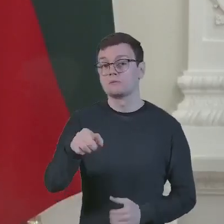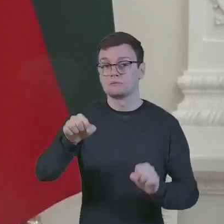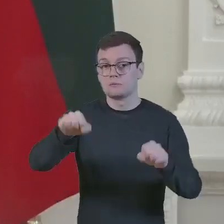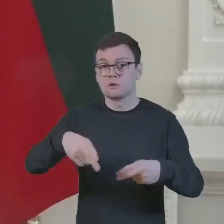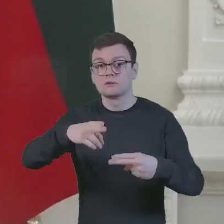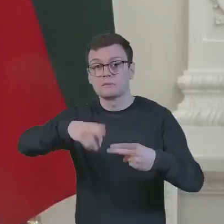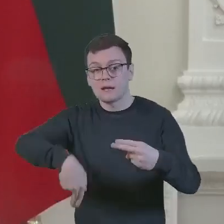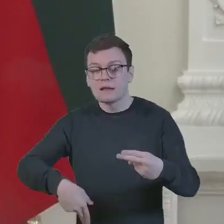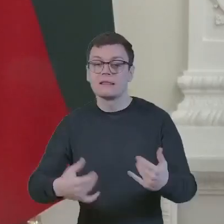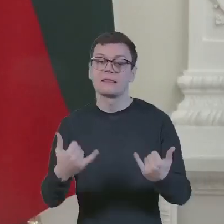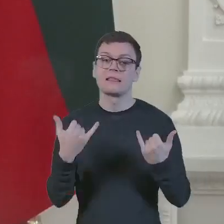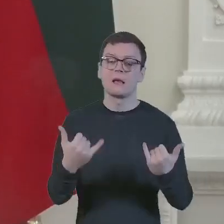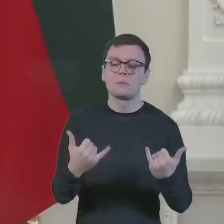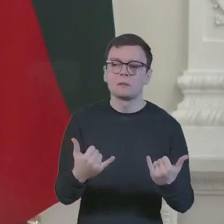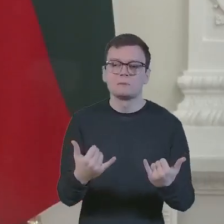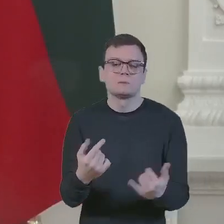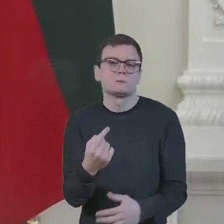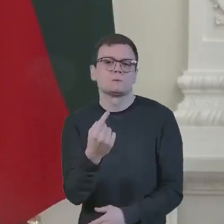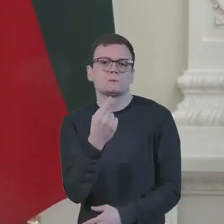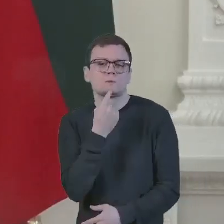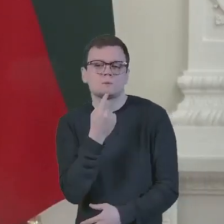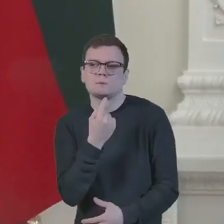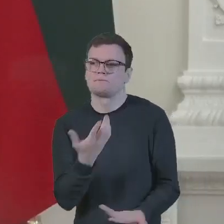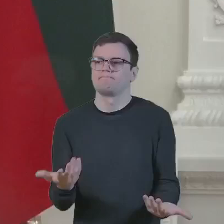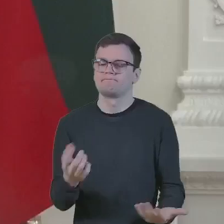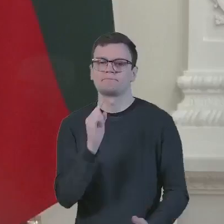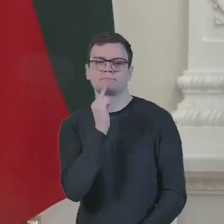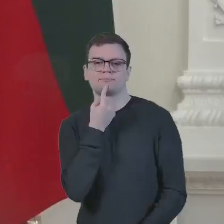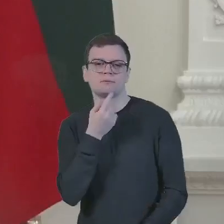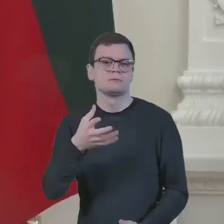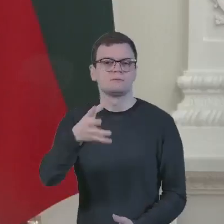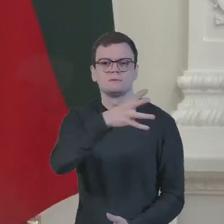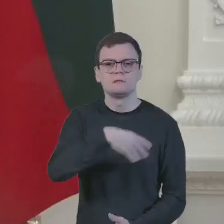but the possible decision is yet difficult to